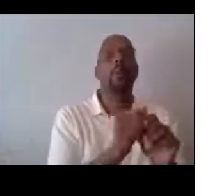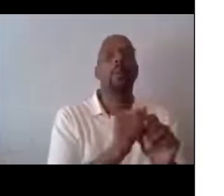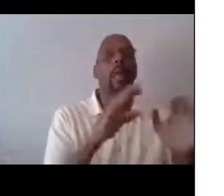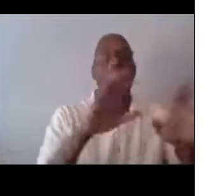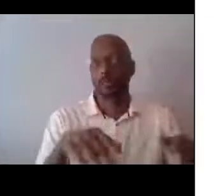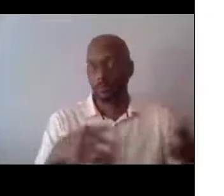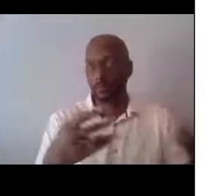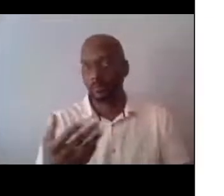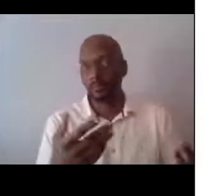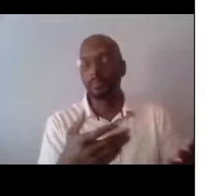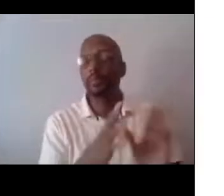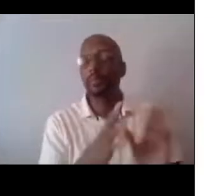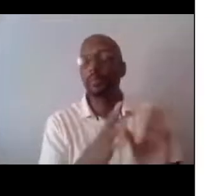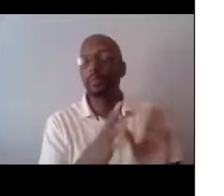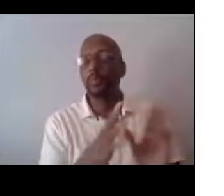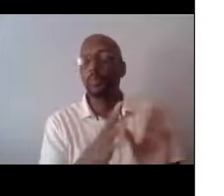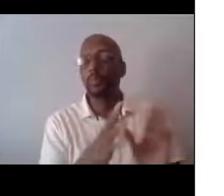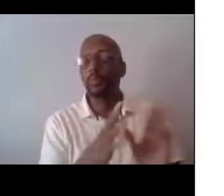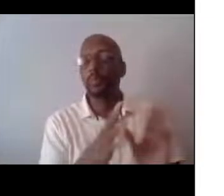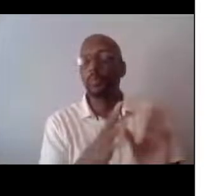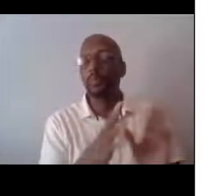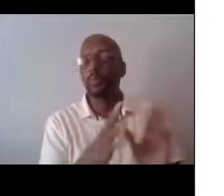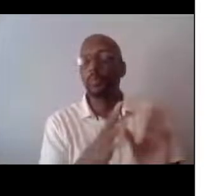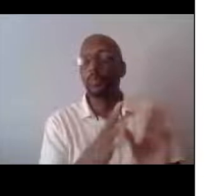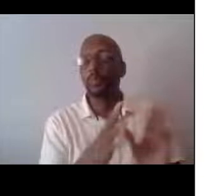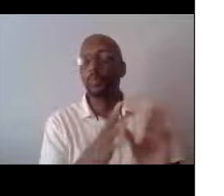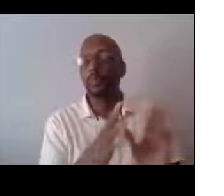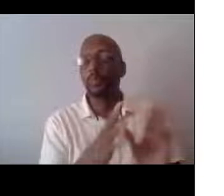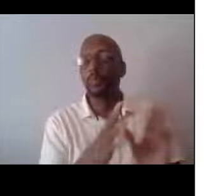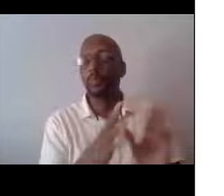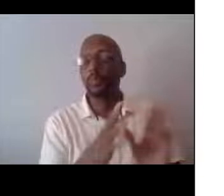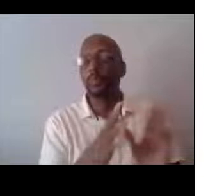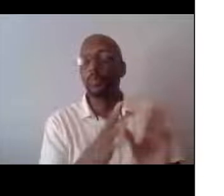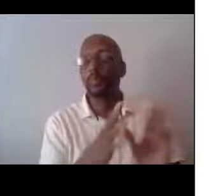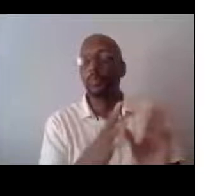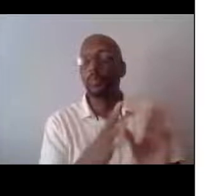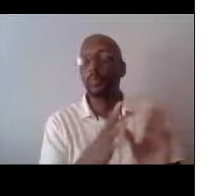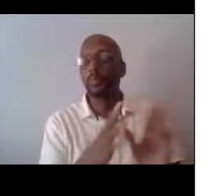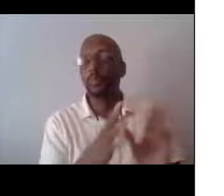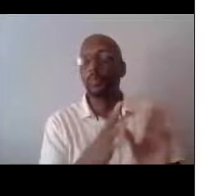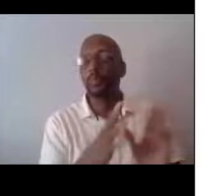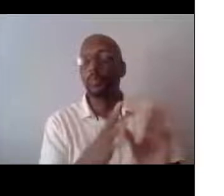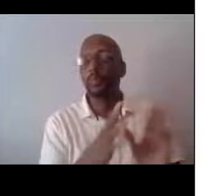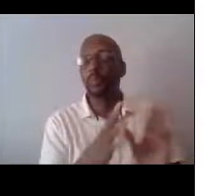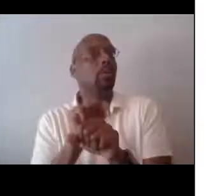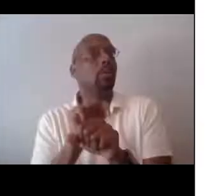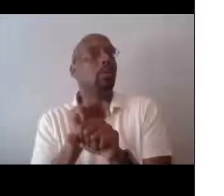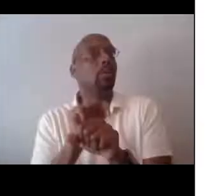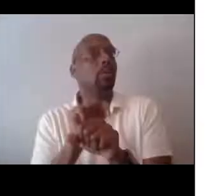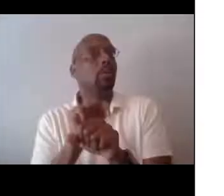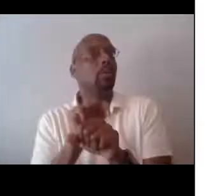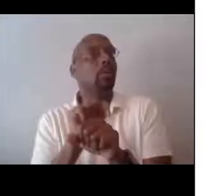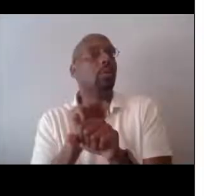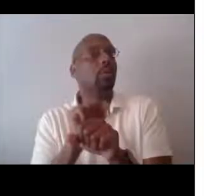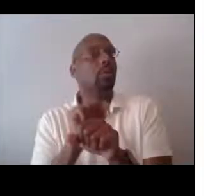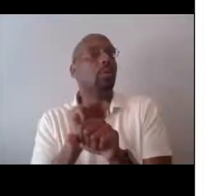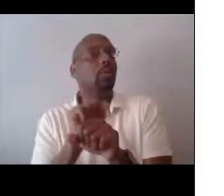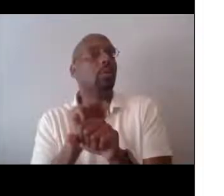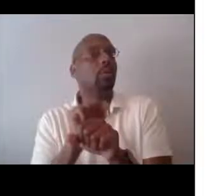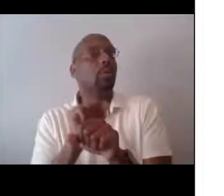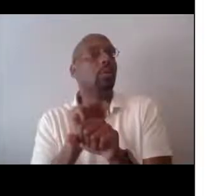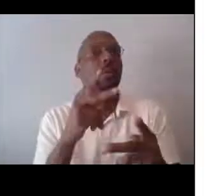employed, and if so, who was their employer and what is their role. And then we asked them to describe their volunteer, civic, or community